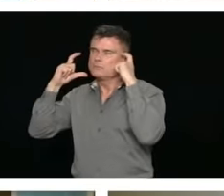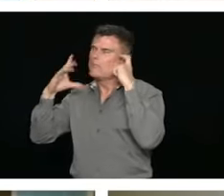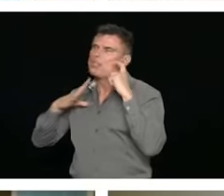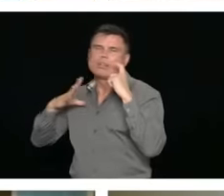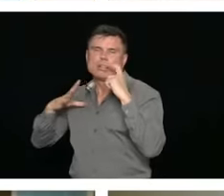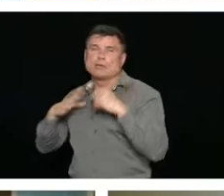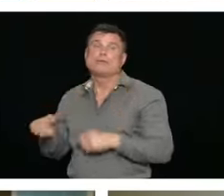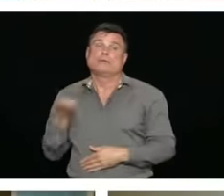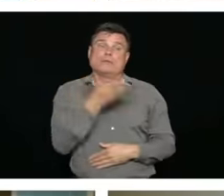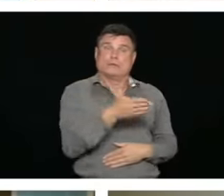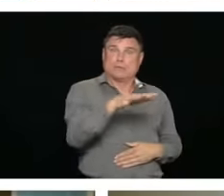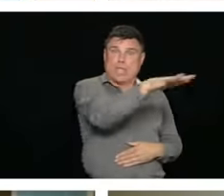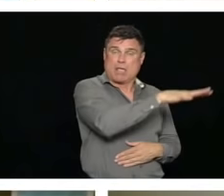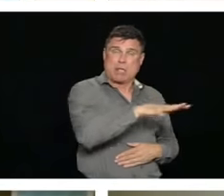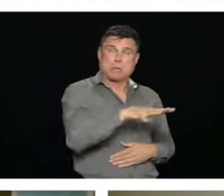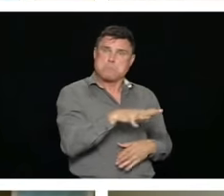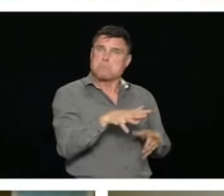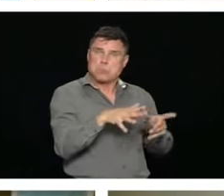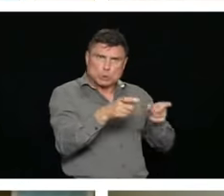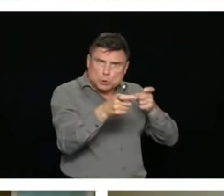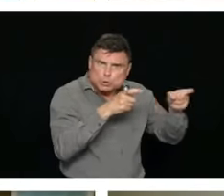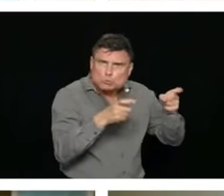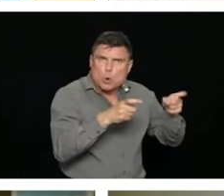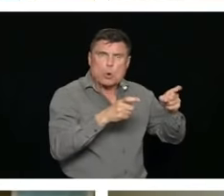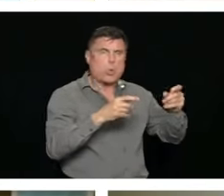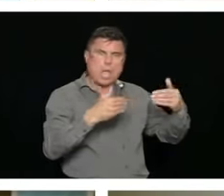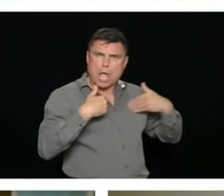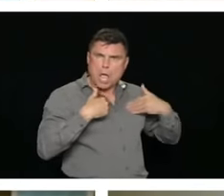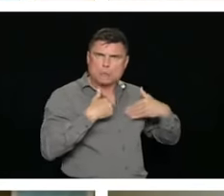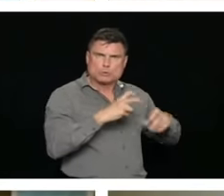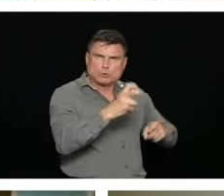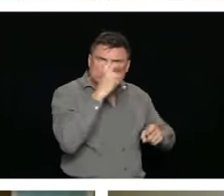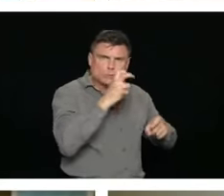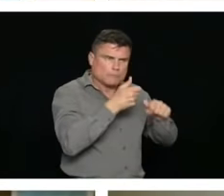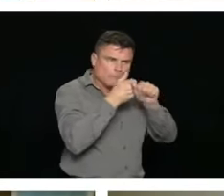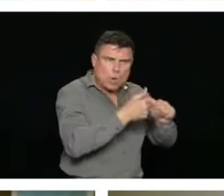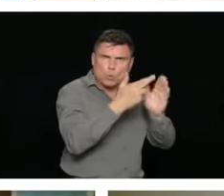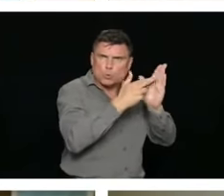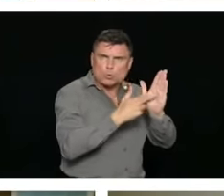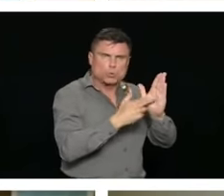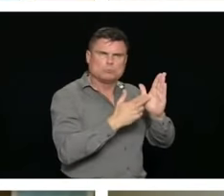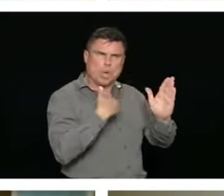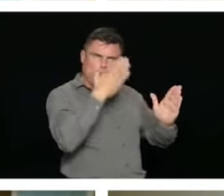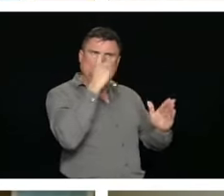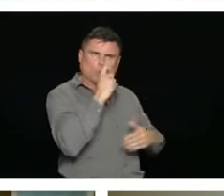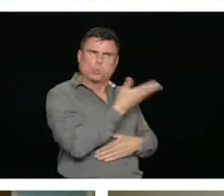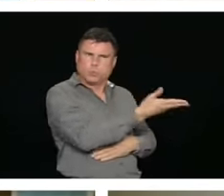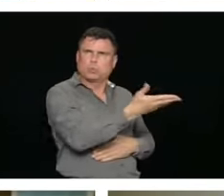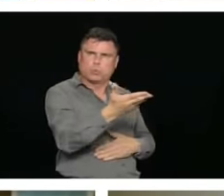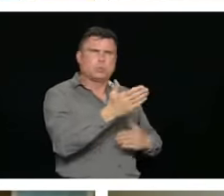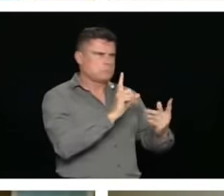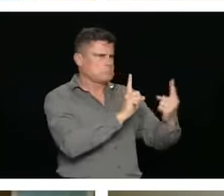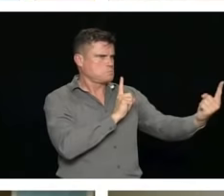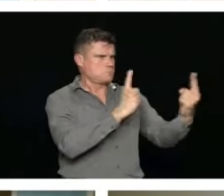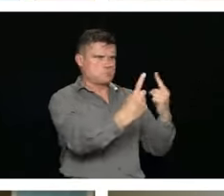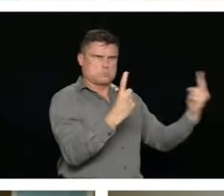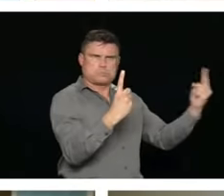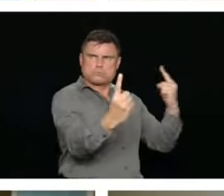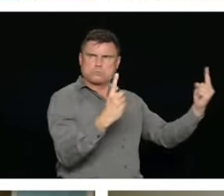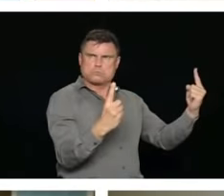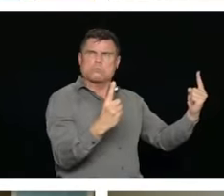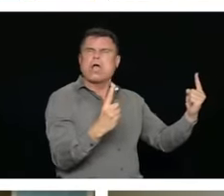and that people are able to stay home when they're not well. Yeah, thank you. And since I'm controlling the controls here, we're going to go a little bit